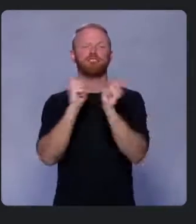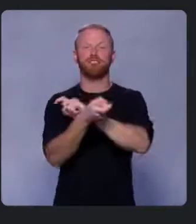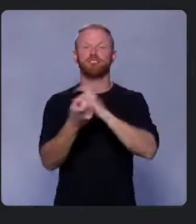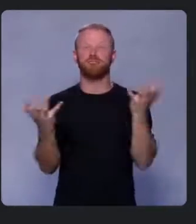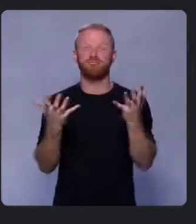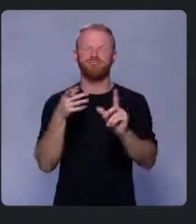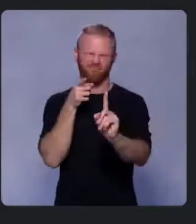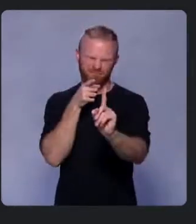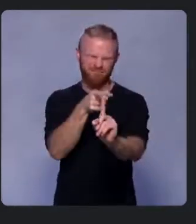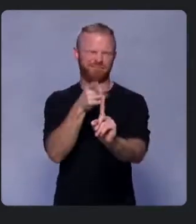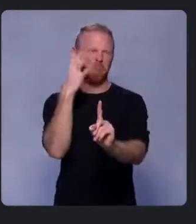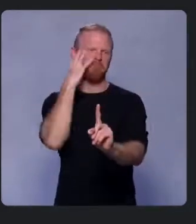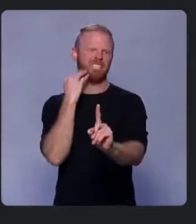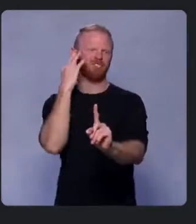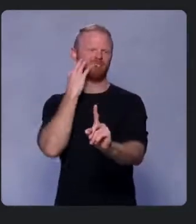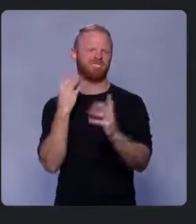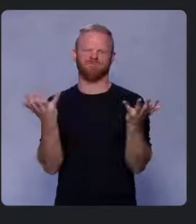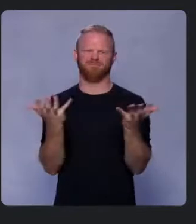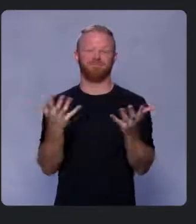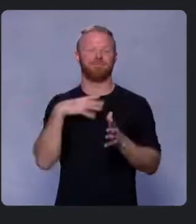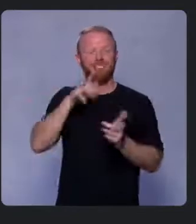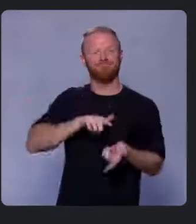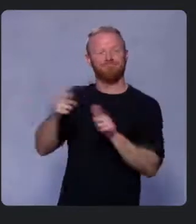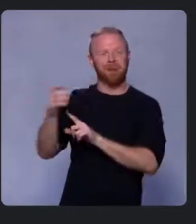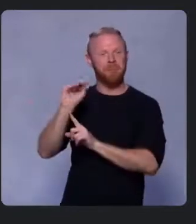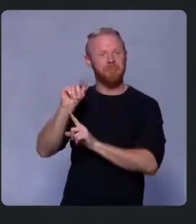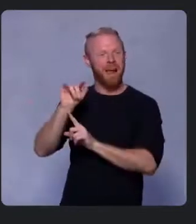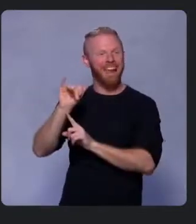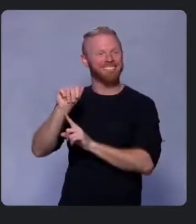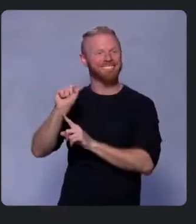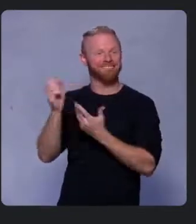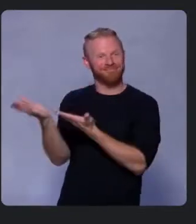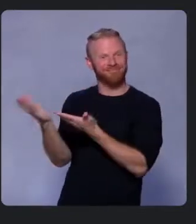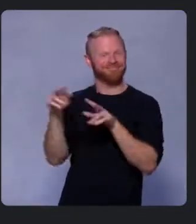it. I'll hand it off to Matthias to give you a look.